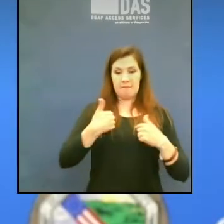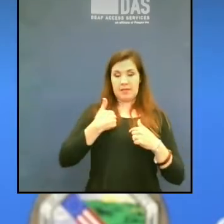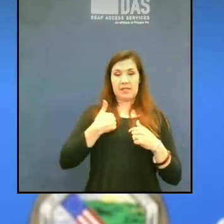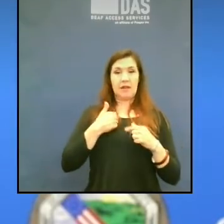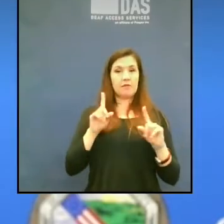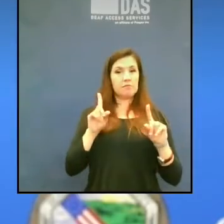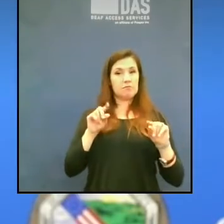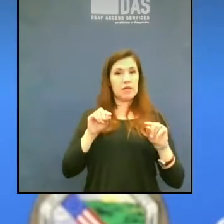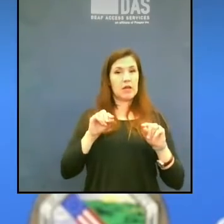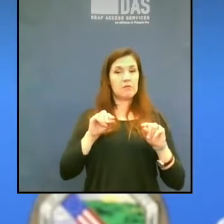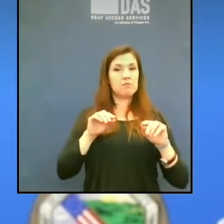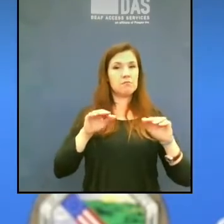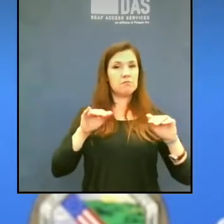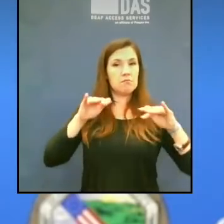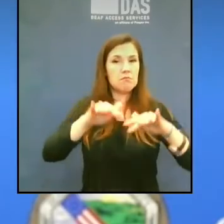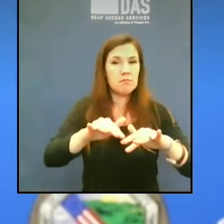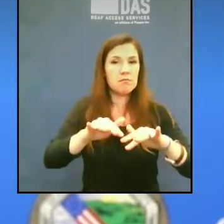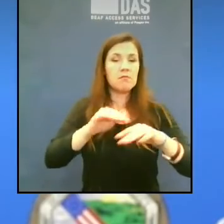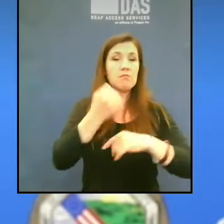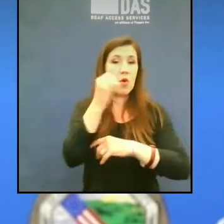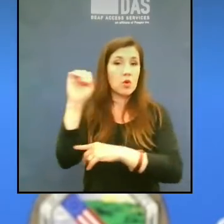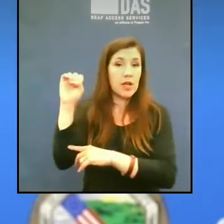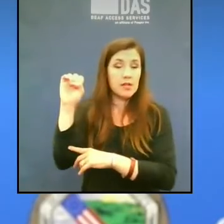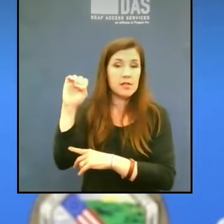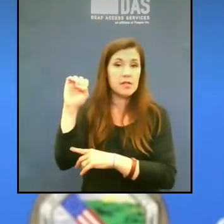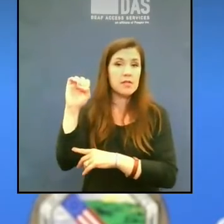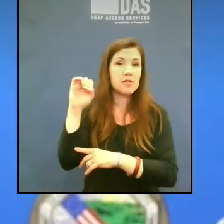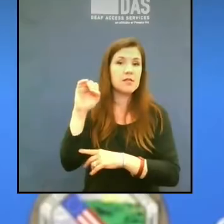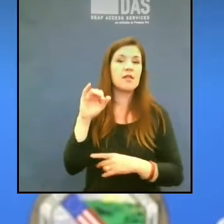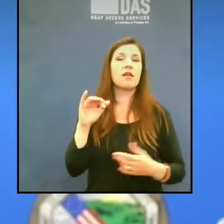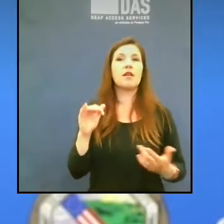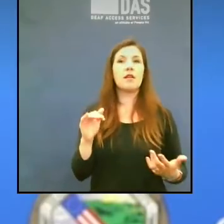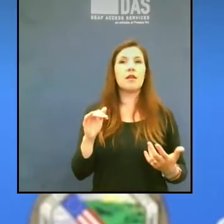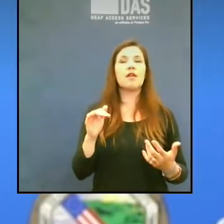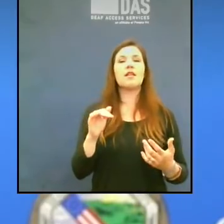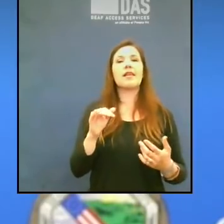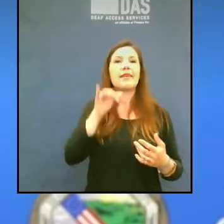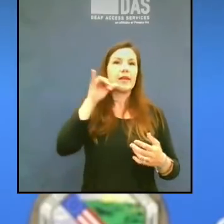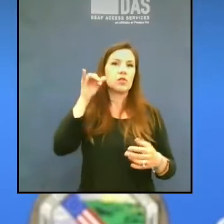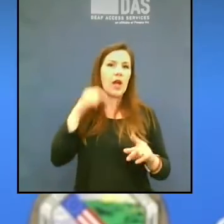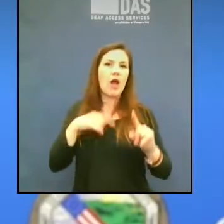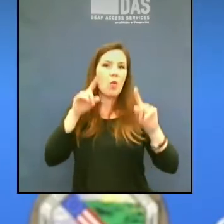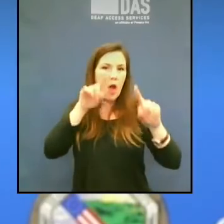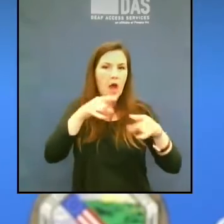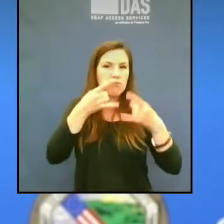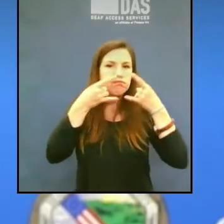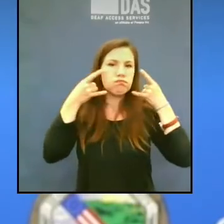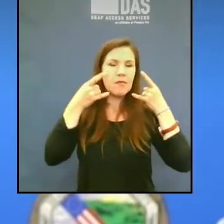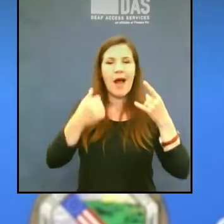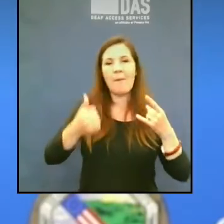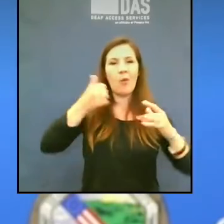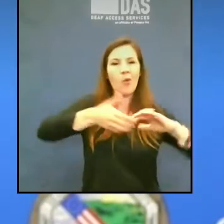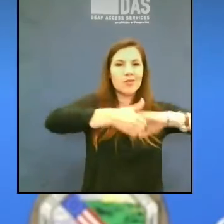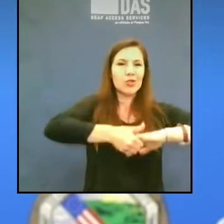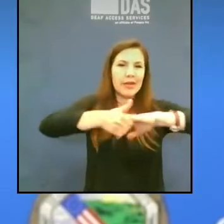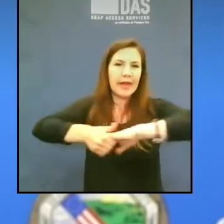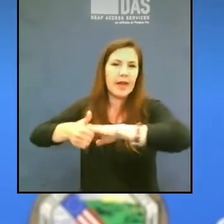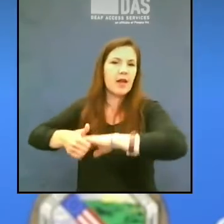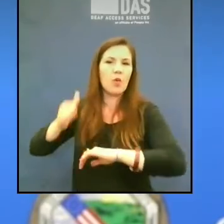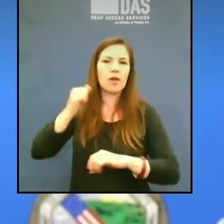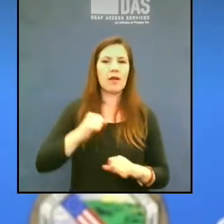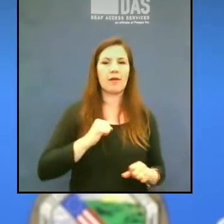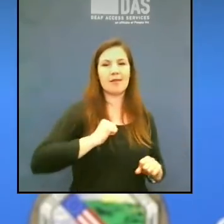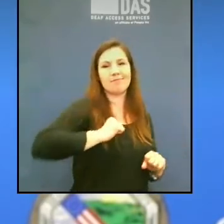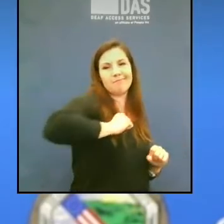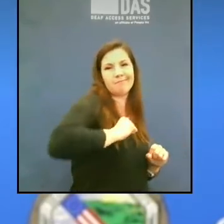and I felt that it wasn't a good thing, if I was, like yesterday, I stopped off at the one protest, I was wearing masks, I wouldn't shake hands with people, I was giving them the